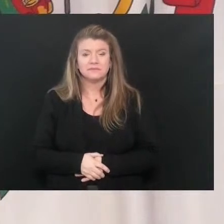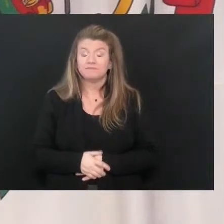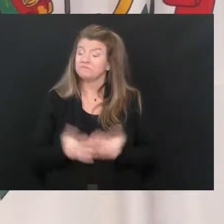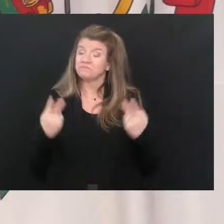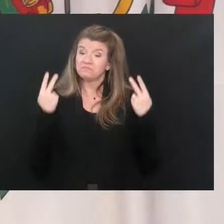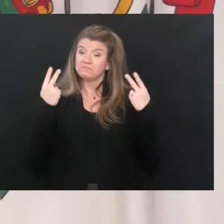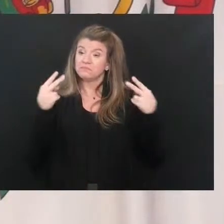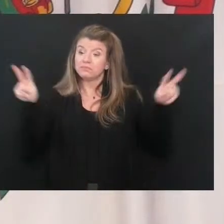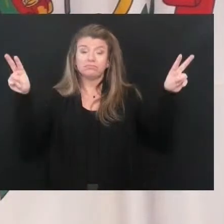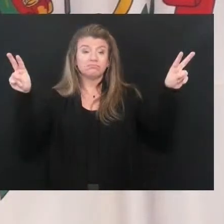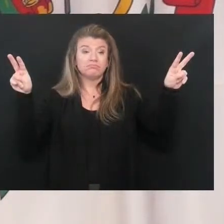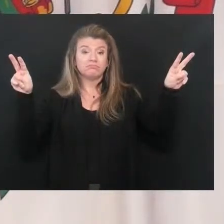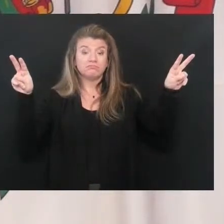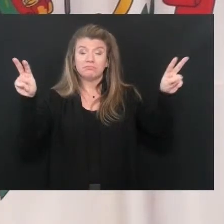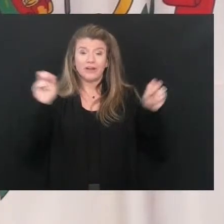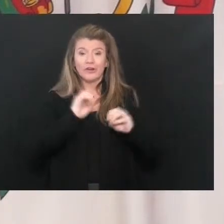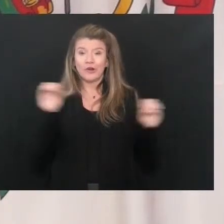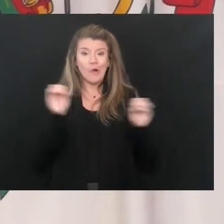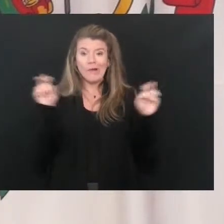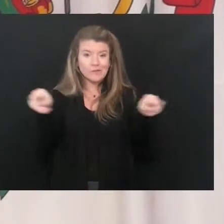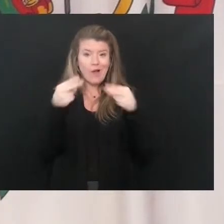we lose more spotlight.